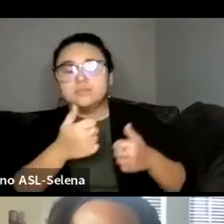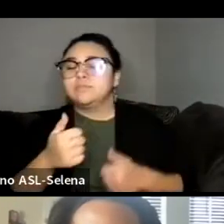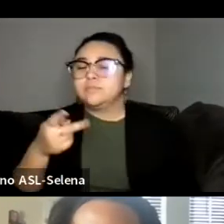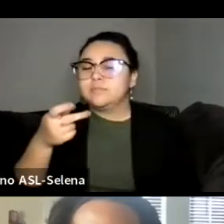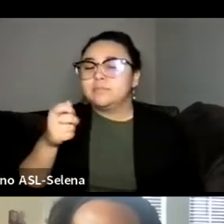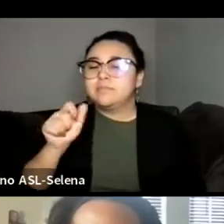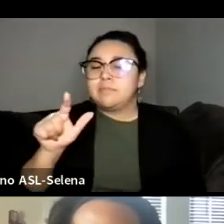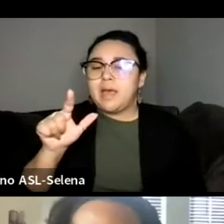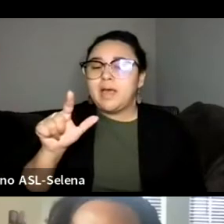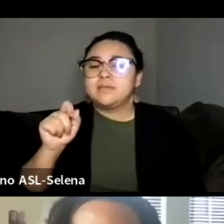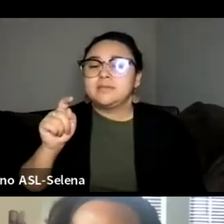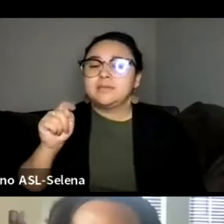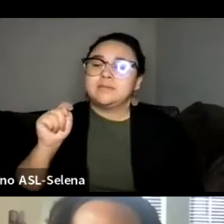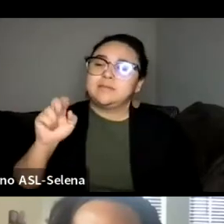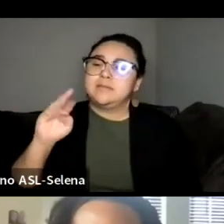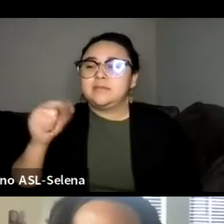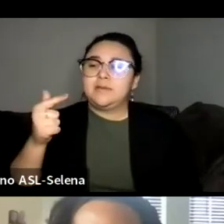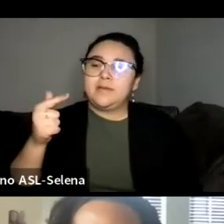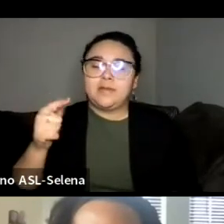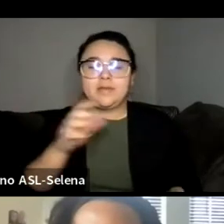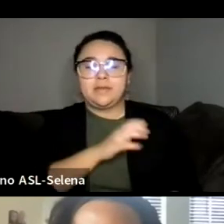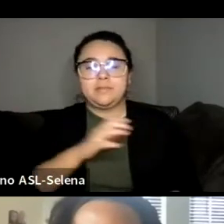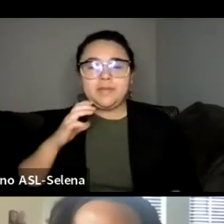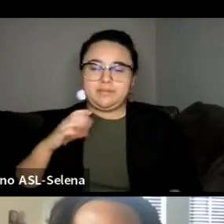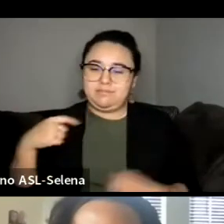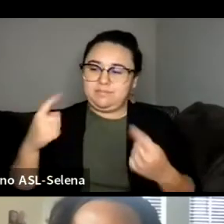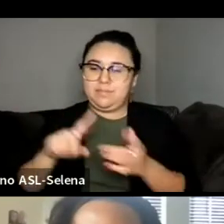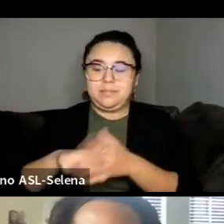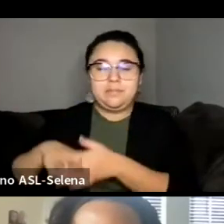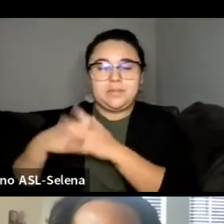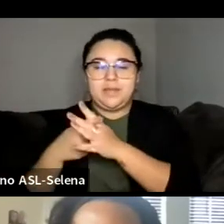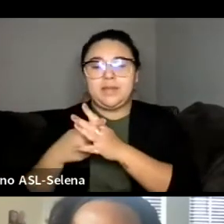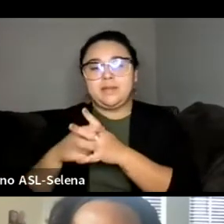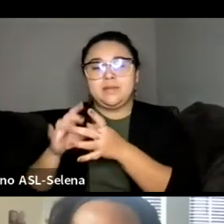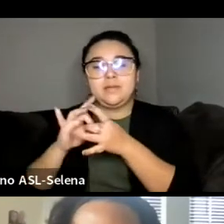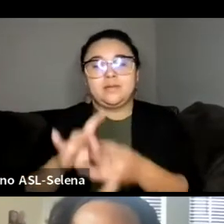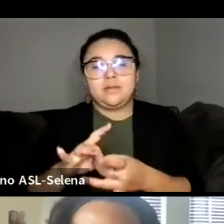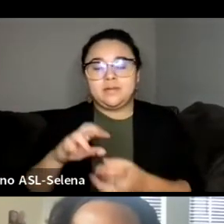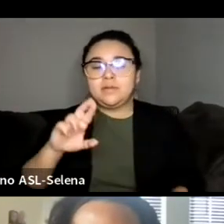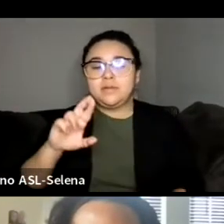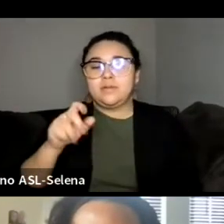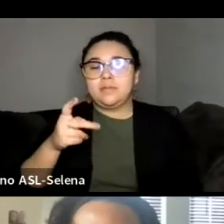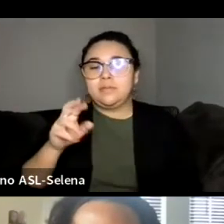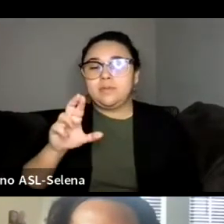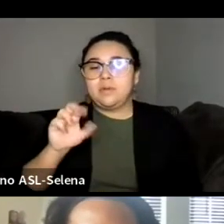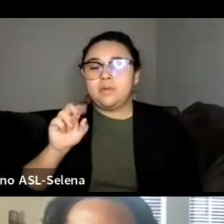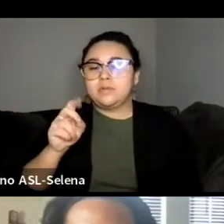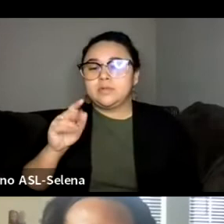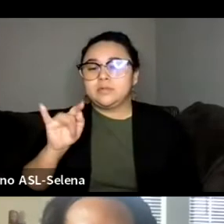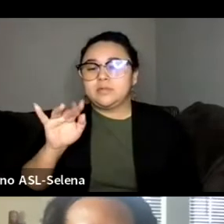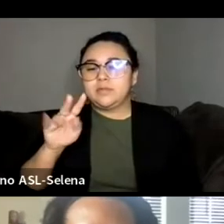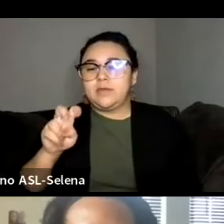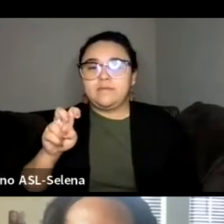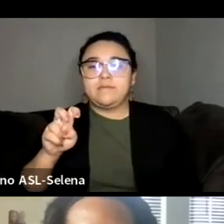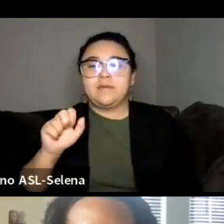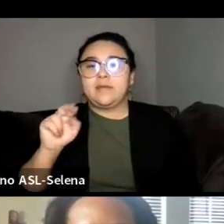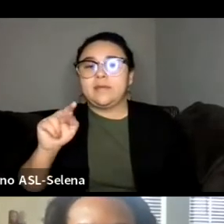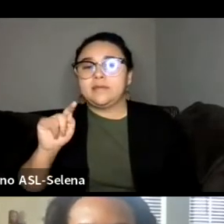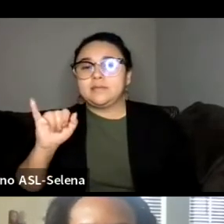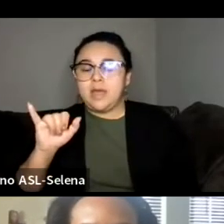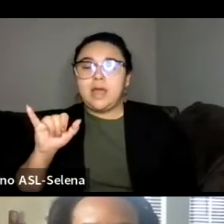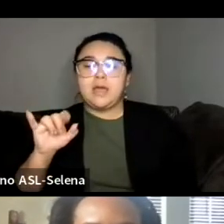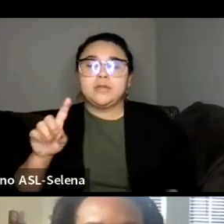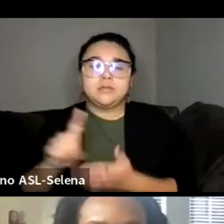Steering Committee since its inception, regarding reproductive and anti-discrimination rights and work-life balance, and has